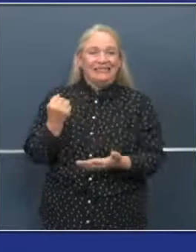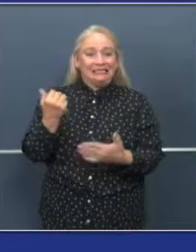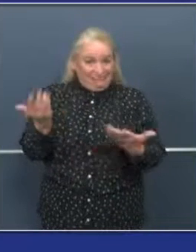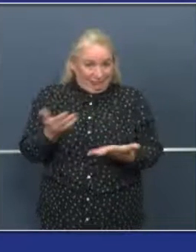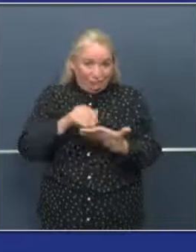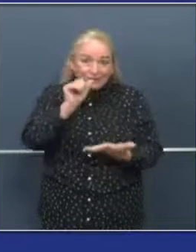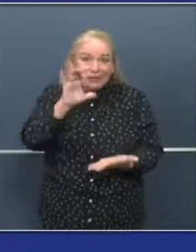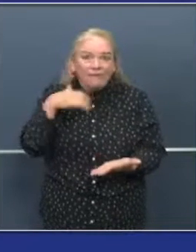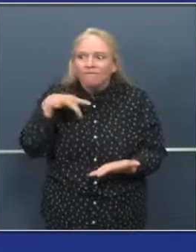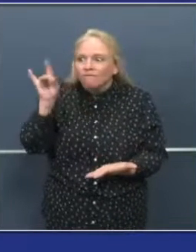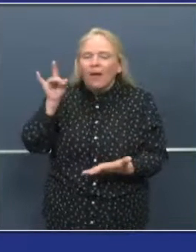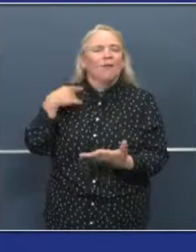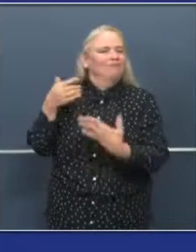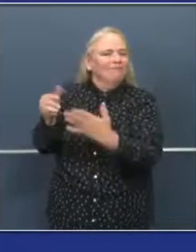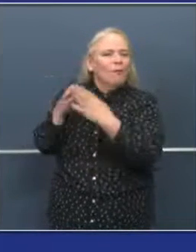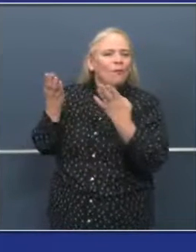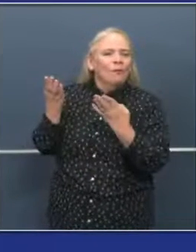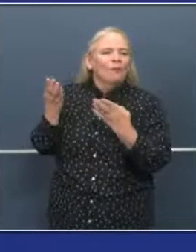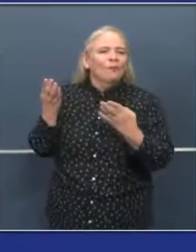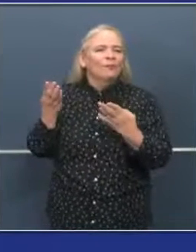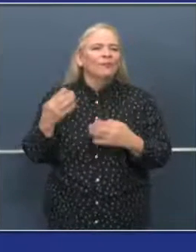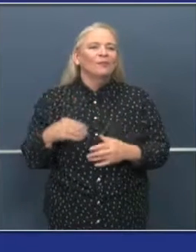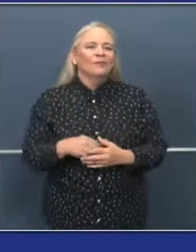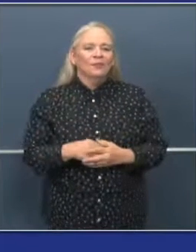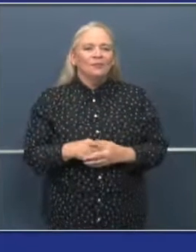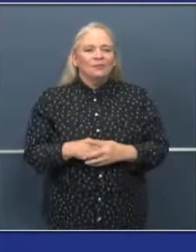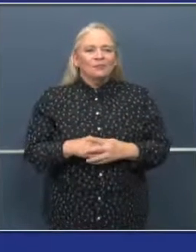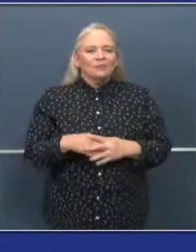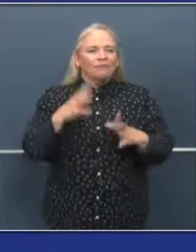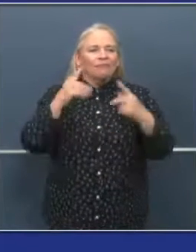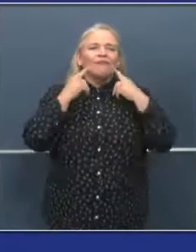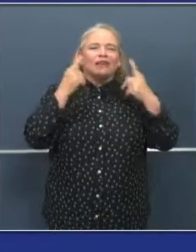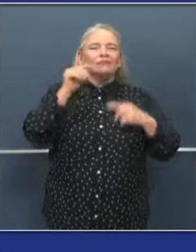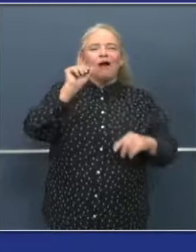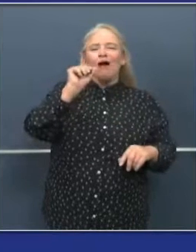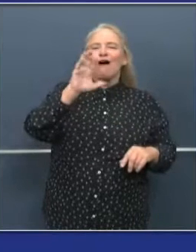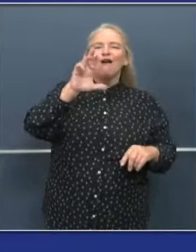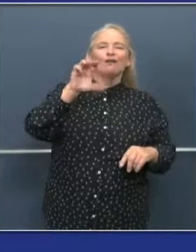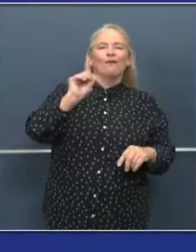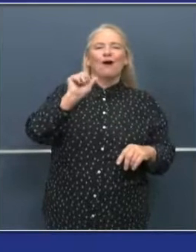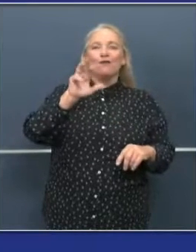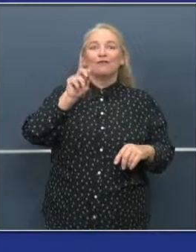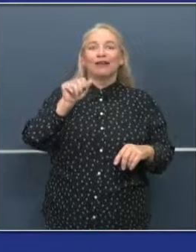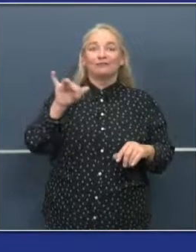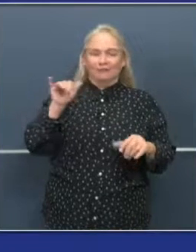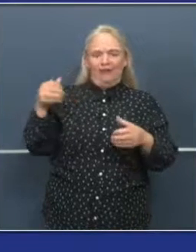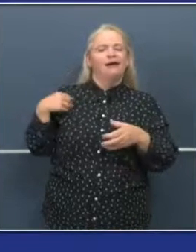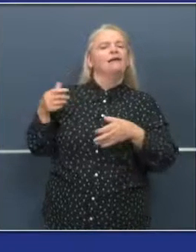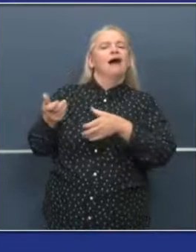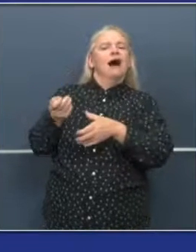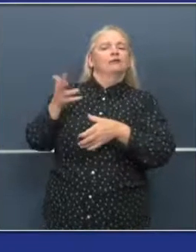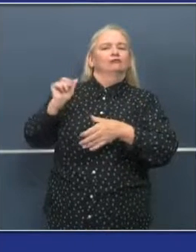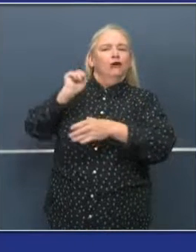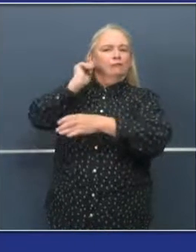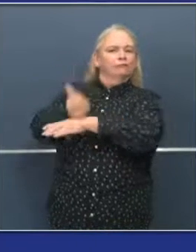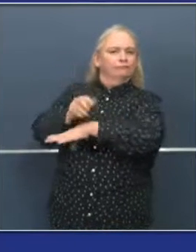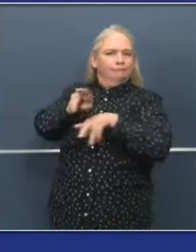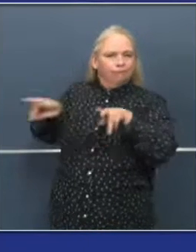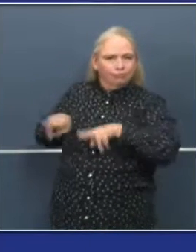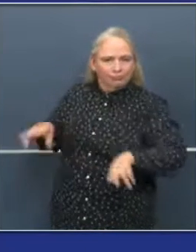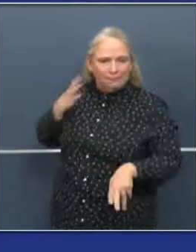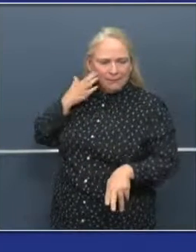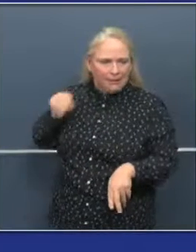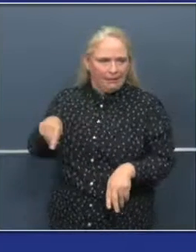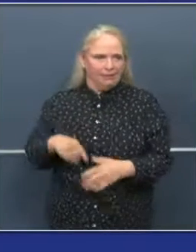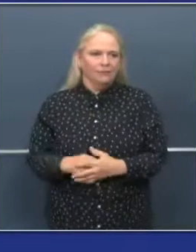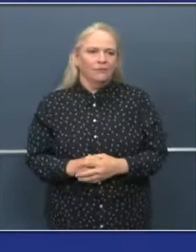sleep warm train arena, status, all where part and now parcel Sacramento Kings used to a play larger portfolio. those sites to many meet of the those needs, sites as still